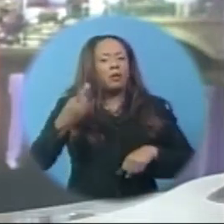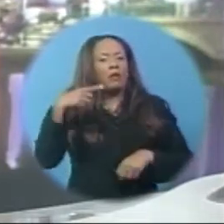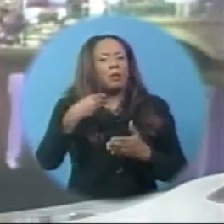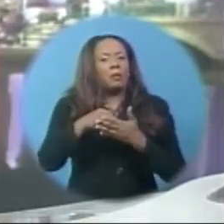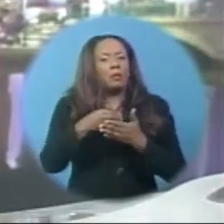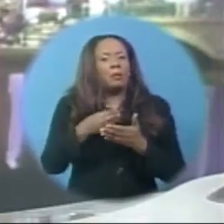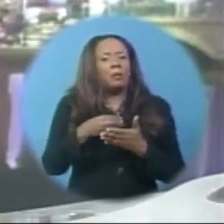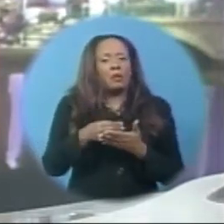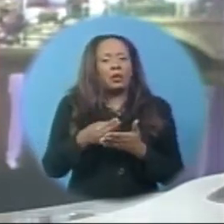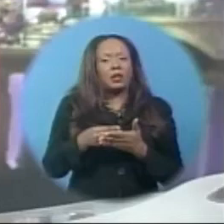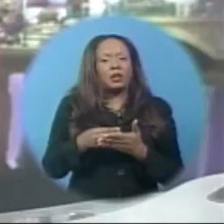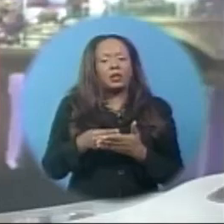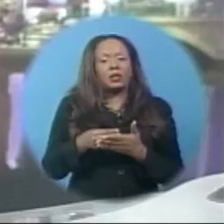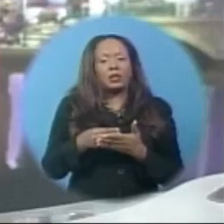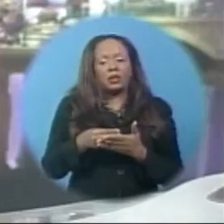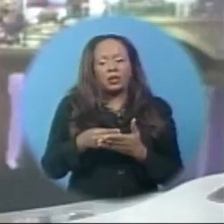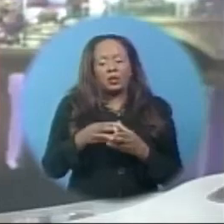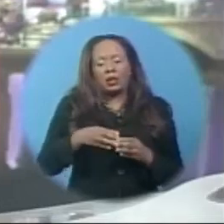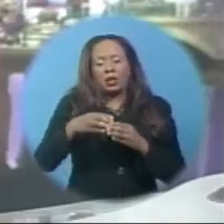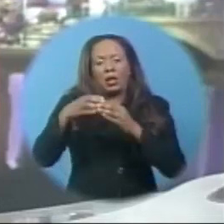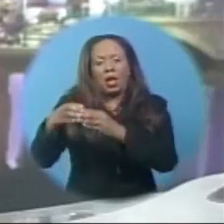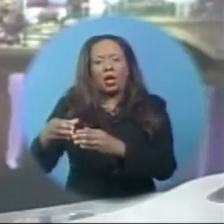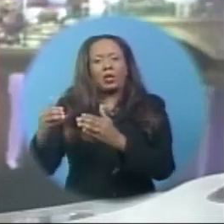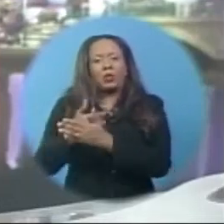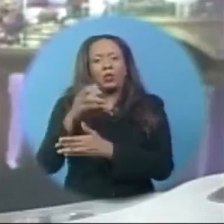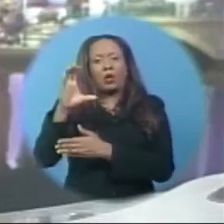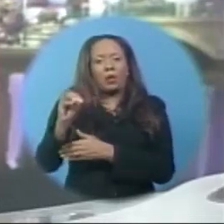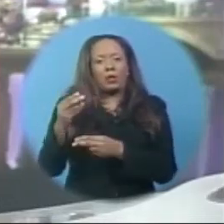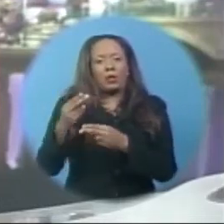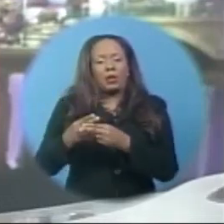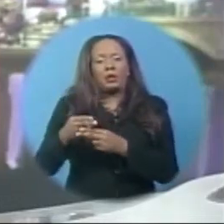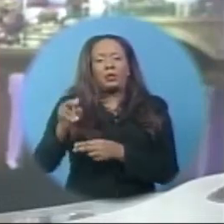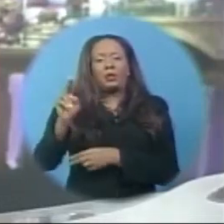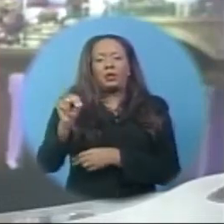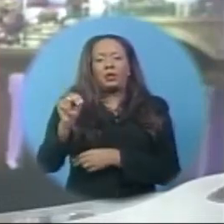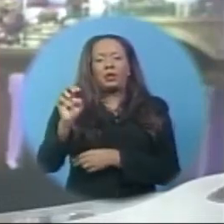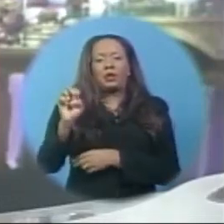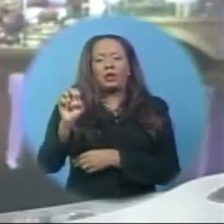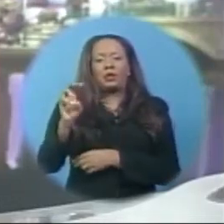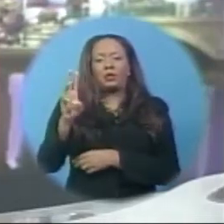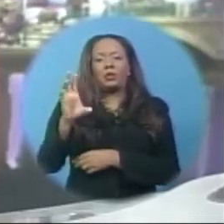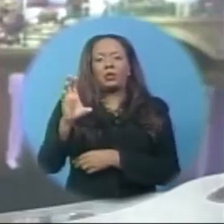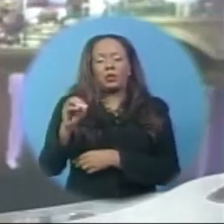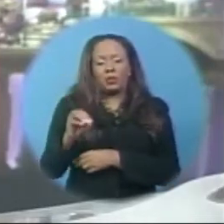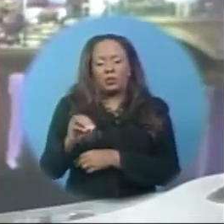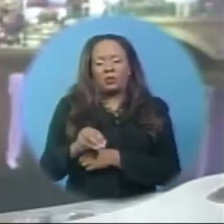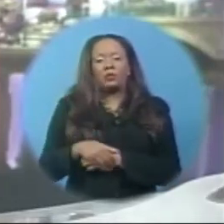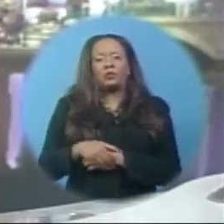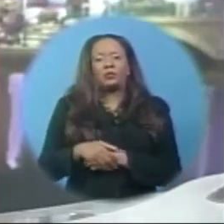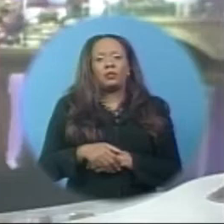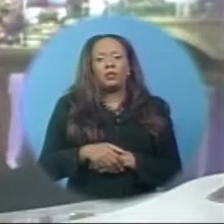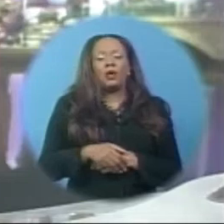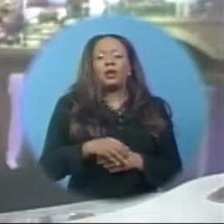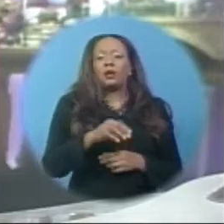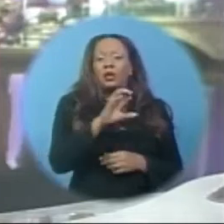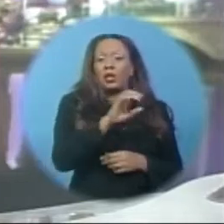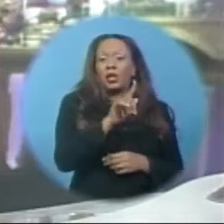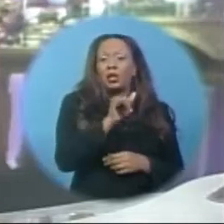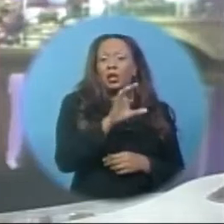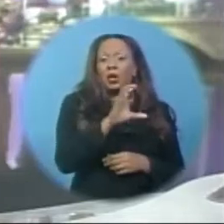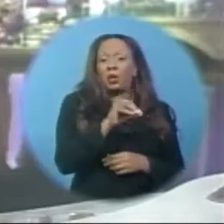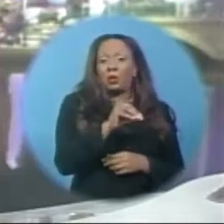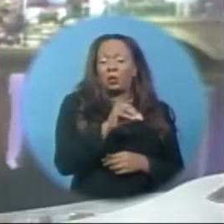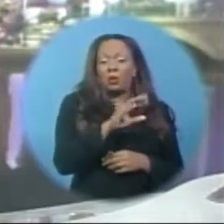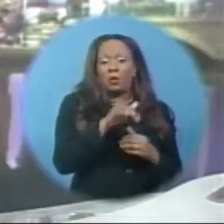put into the new company, NewCo. That company was set up to take over the assets and liabilities of CLICO. In leading off